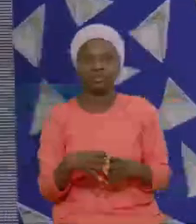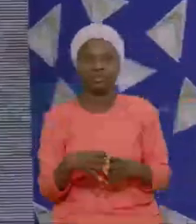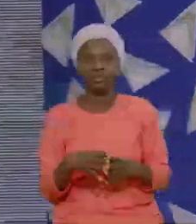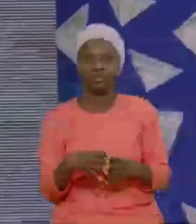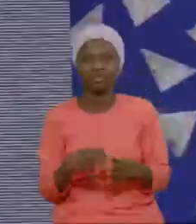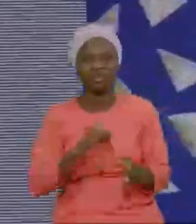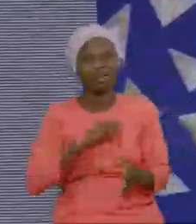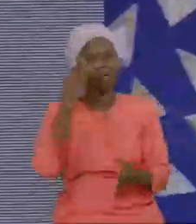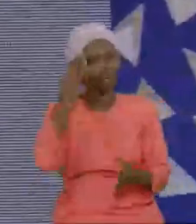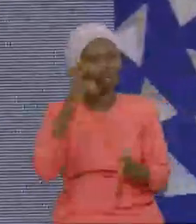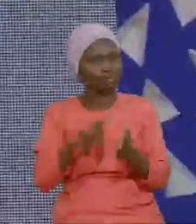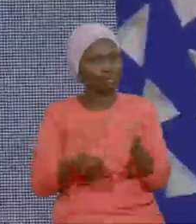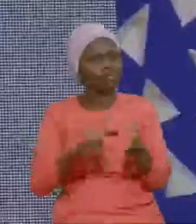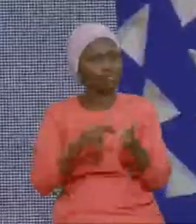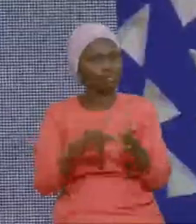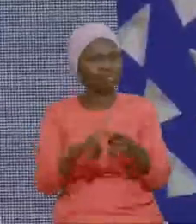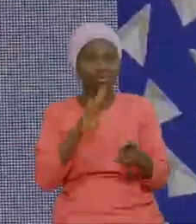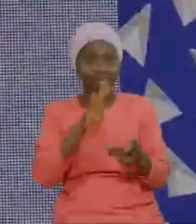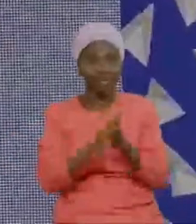I know what it means to be a failure,